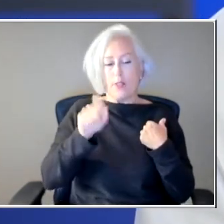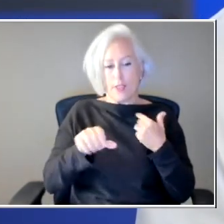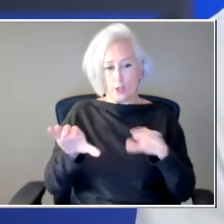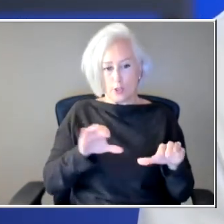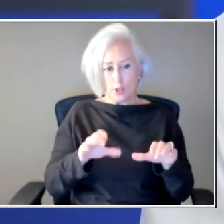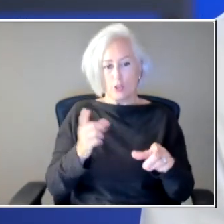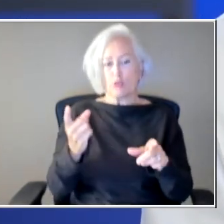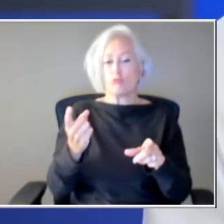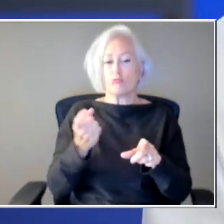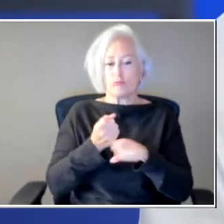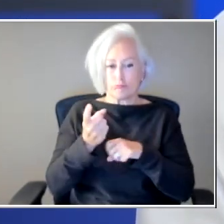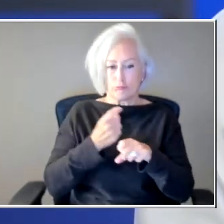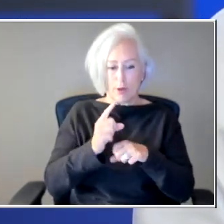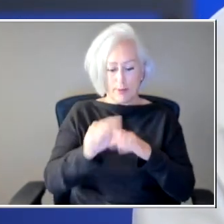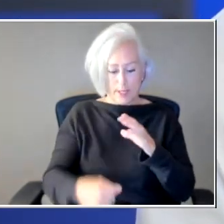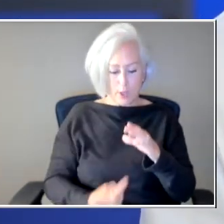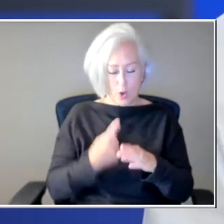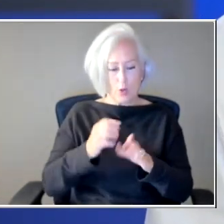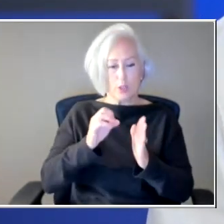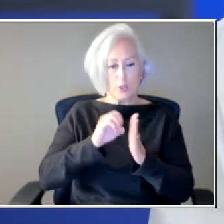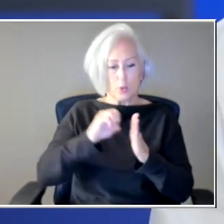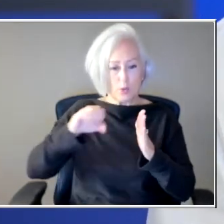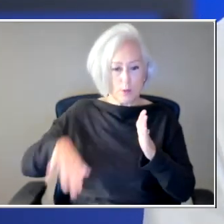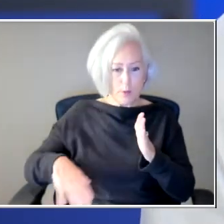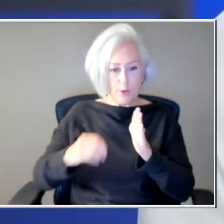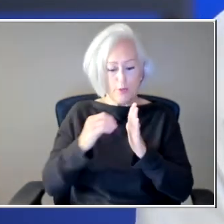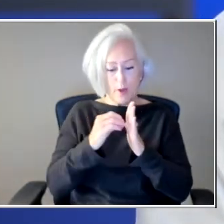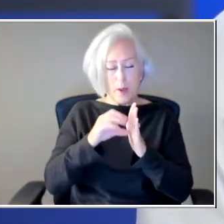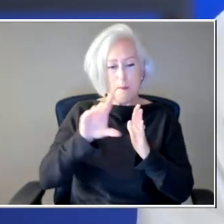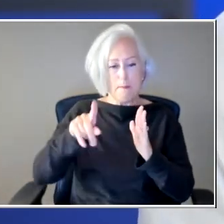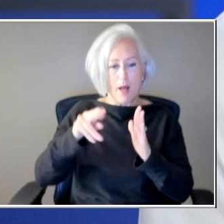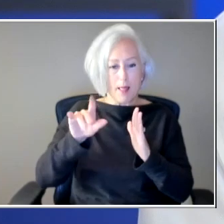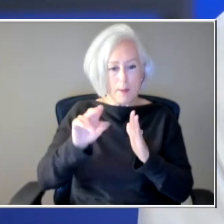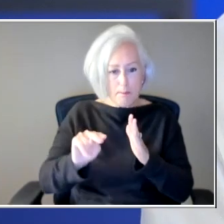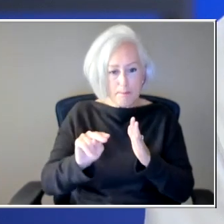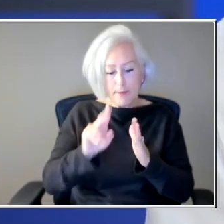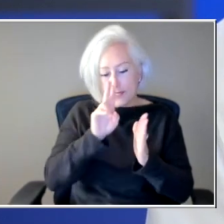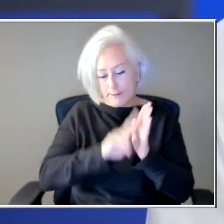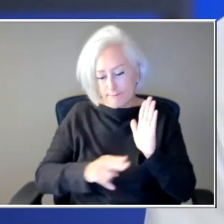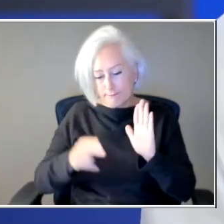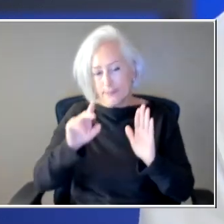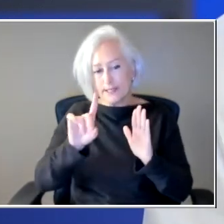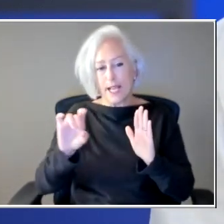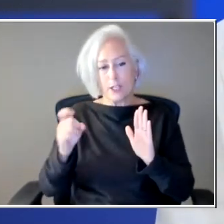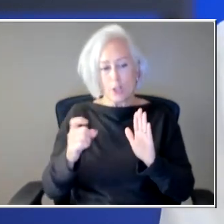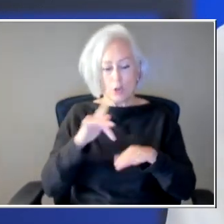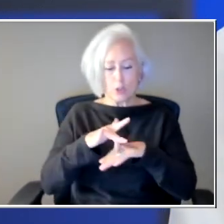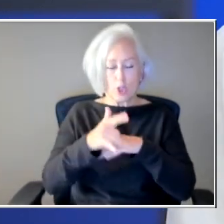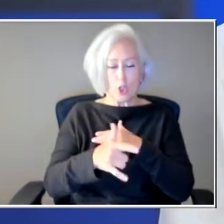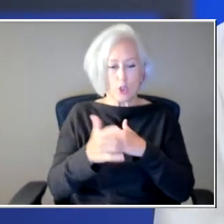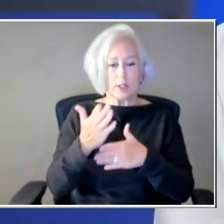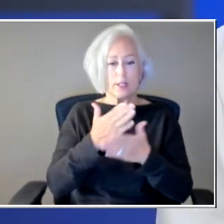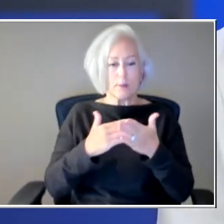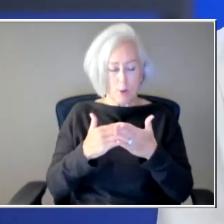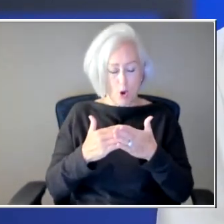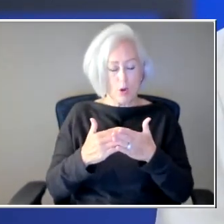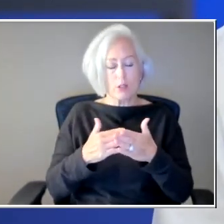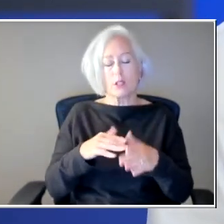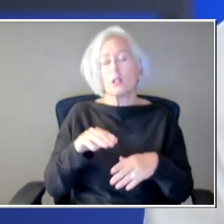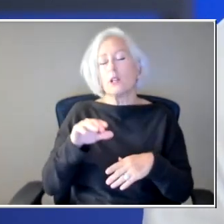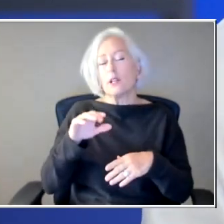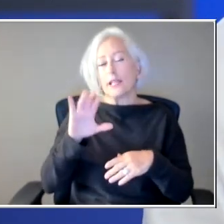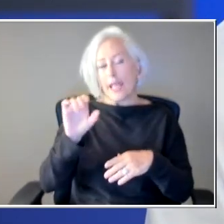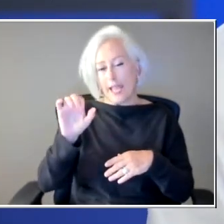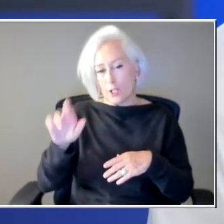where we can remove polyps, diagnose early stage cancers, and then they should talk to a GYN oncologist or the gynecologist